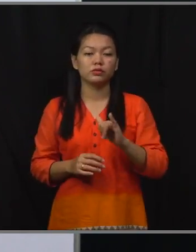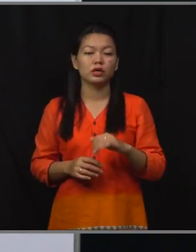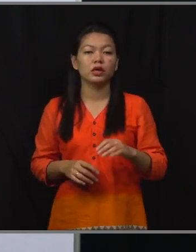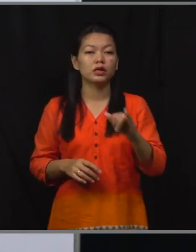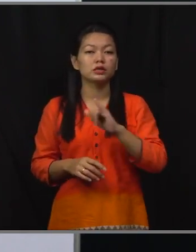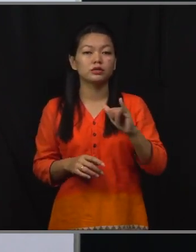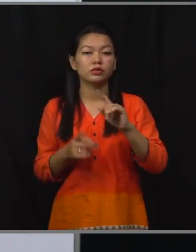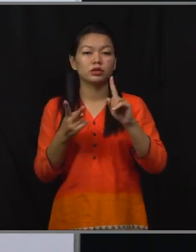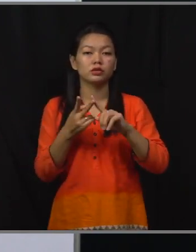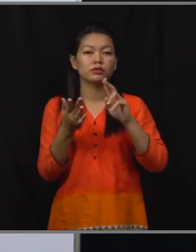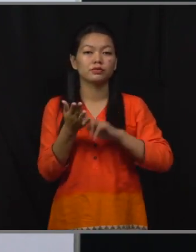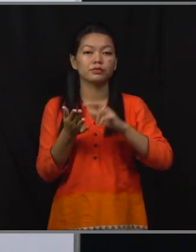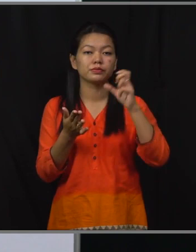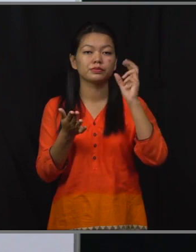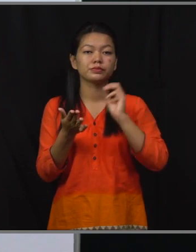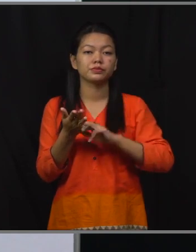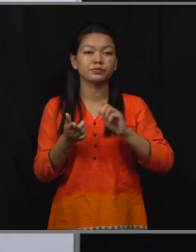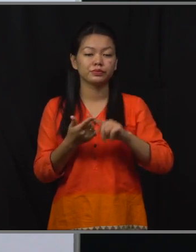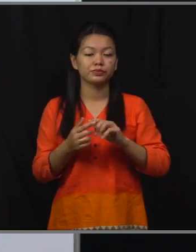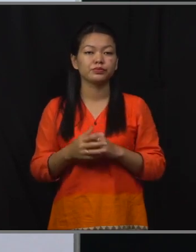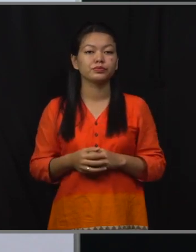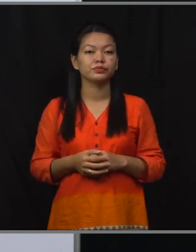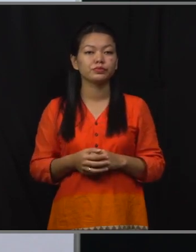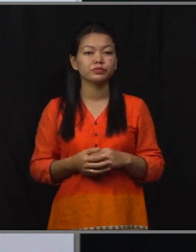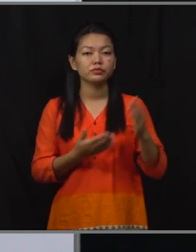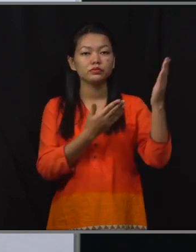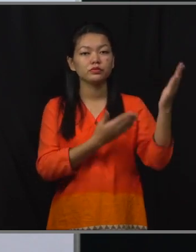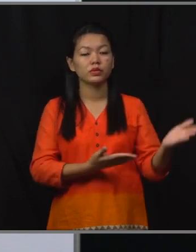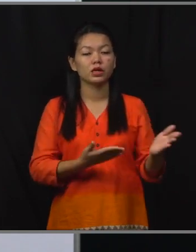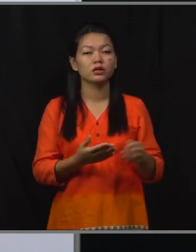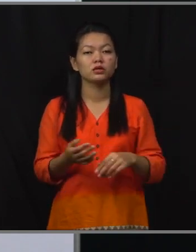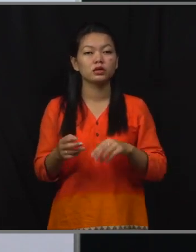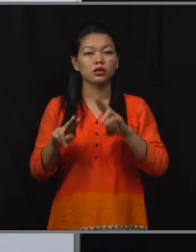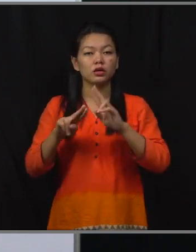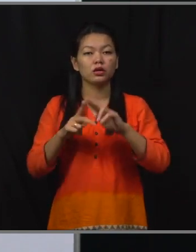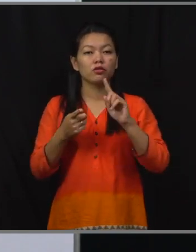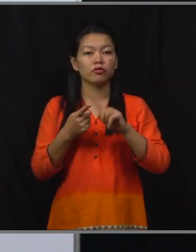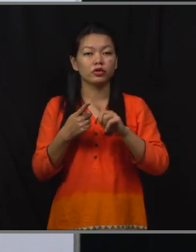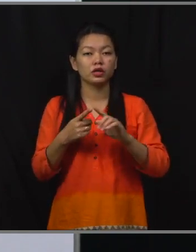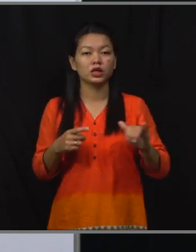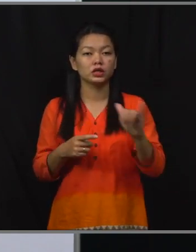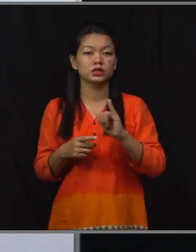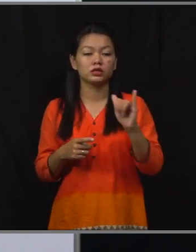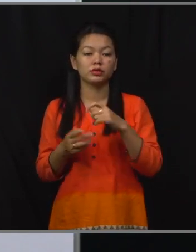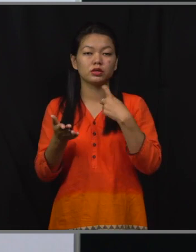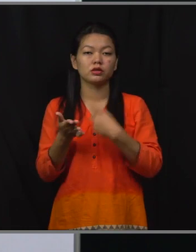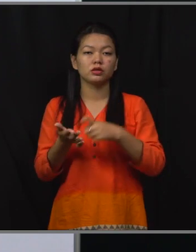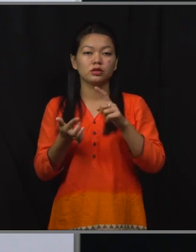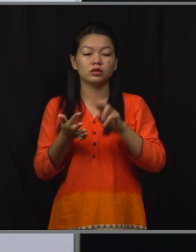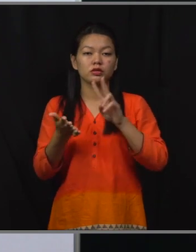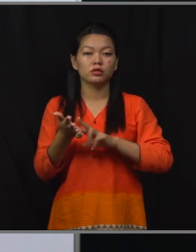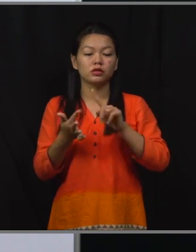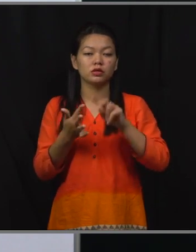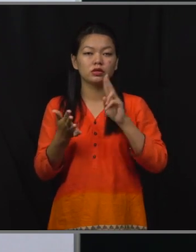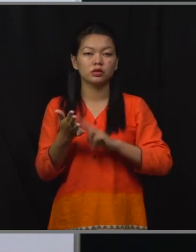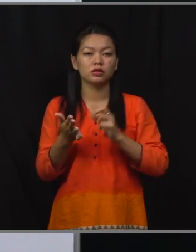income. Therefore, this entrance fees has been treated as a revenue in nature and not as a capital, because they are